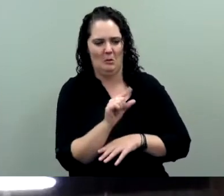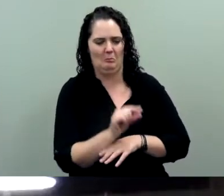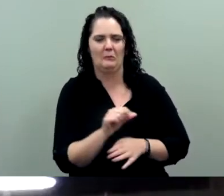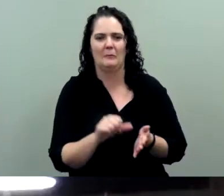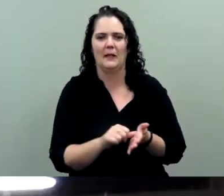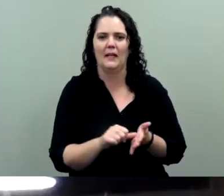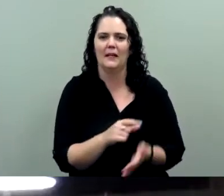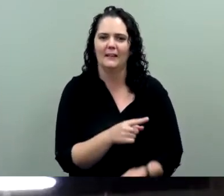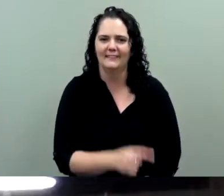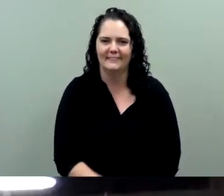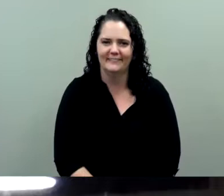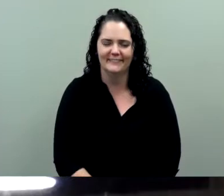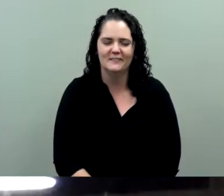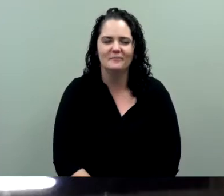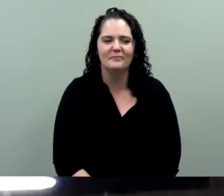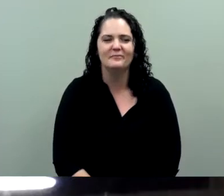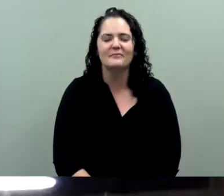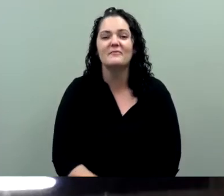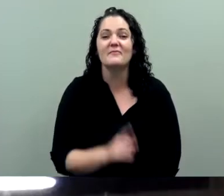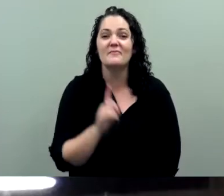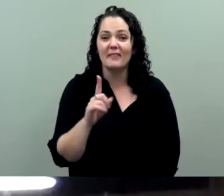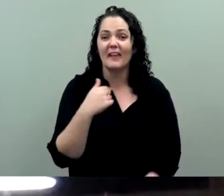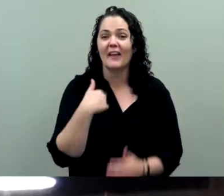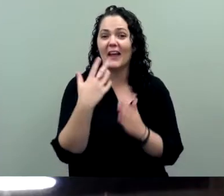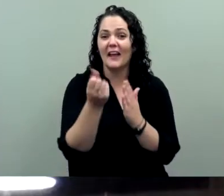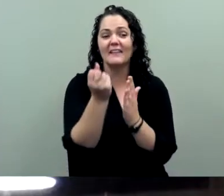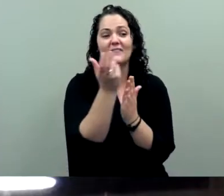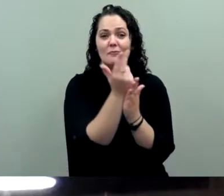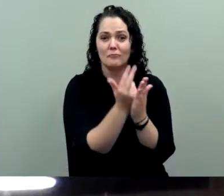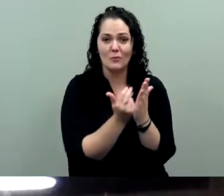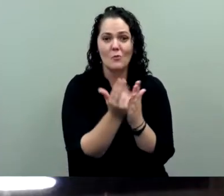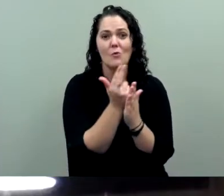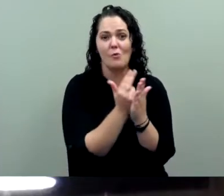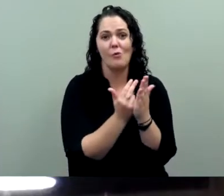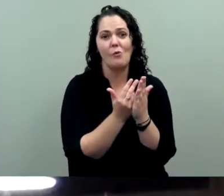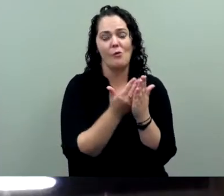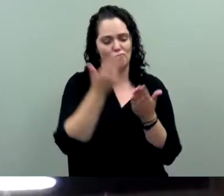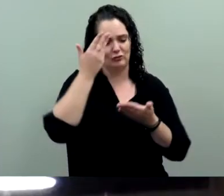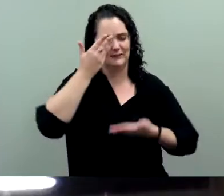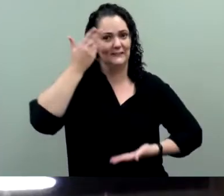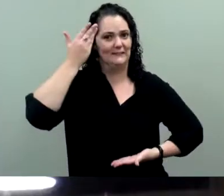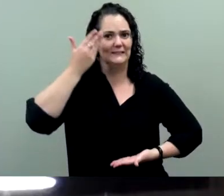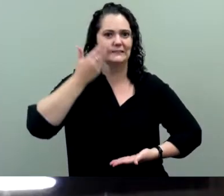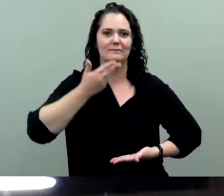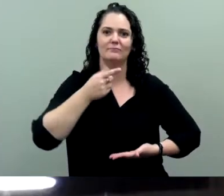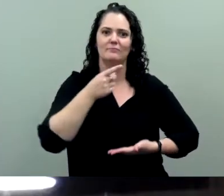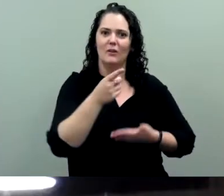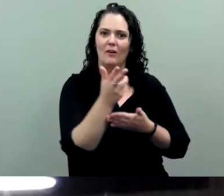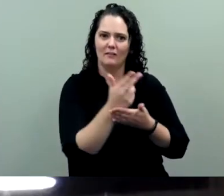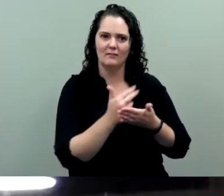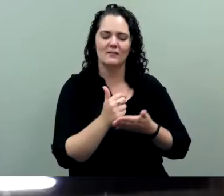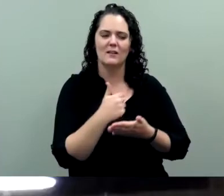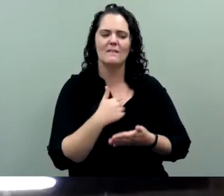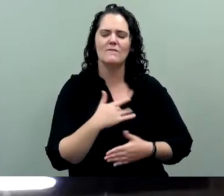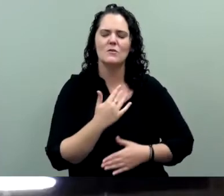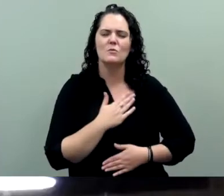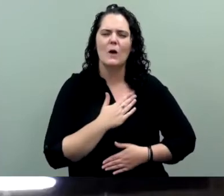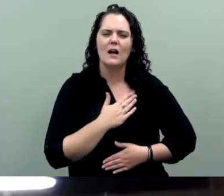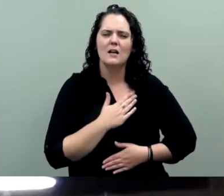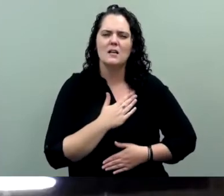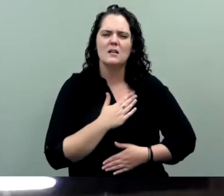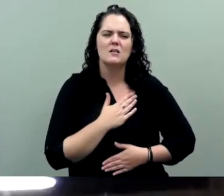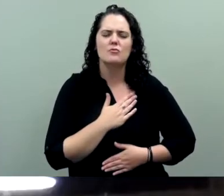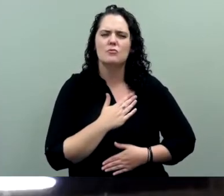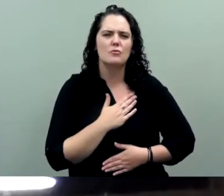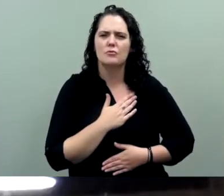things about it then is we have a portrait of a model. And this is near and dear to my heart, and actually my area of research, and looking at artist models